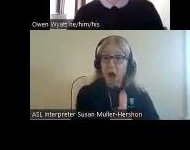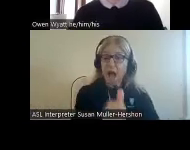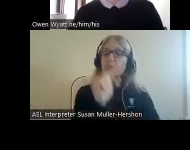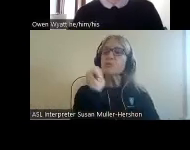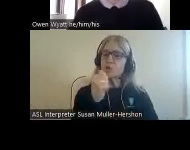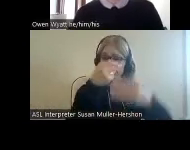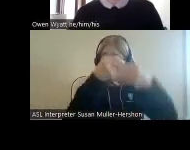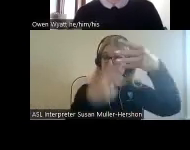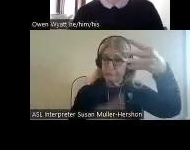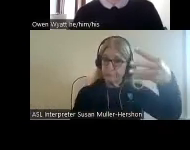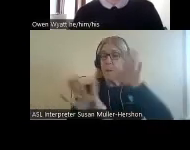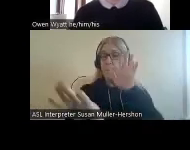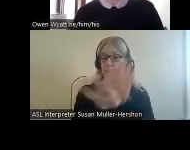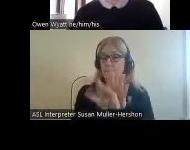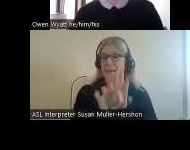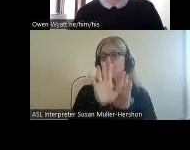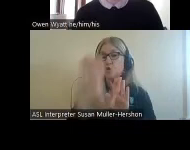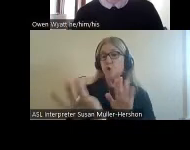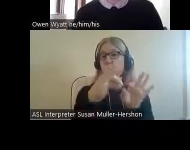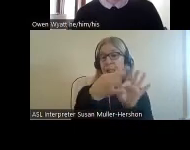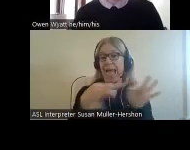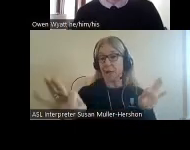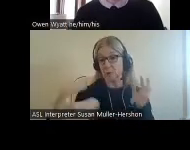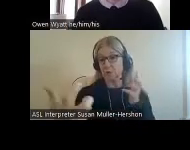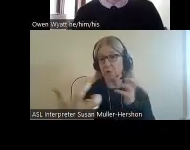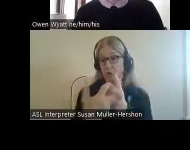select your language and